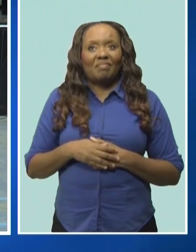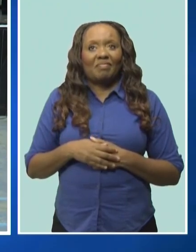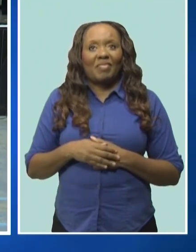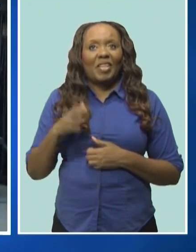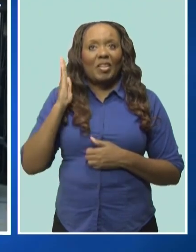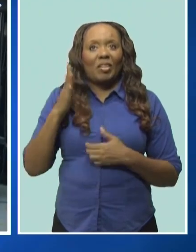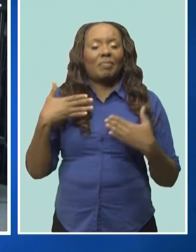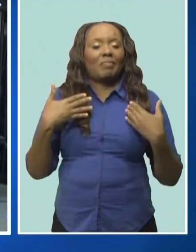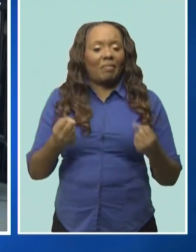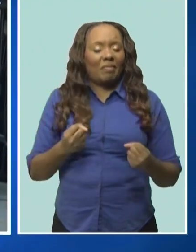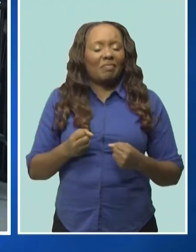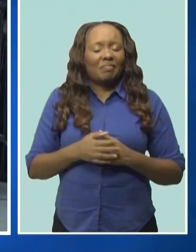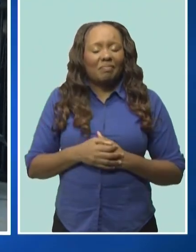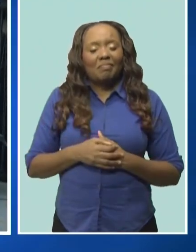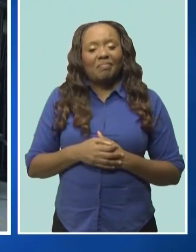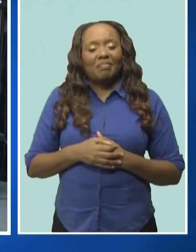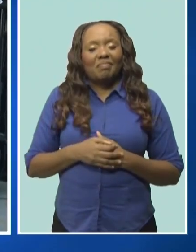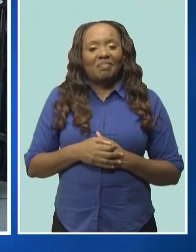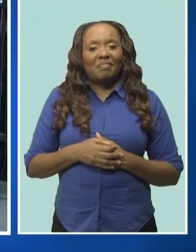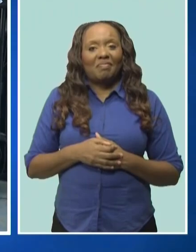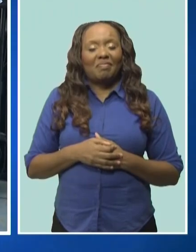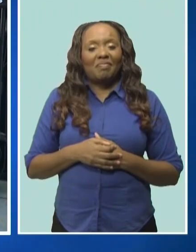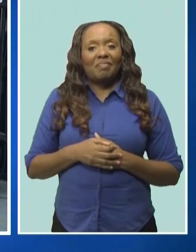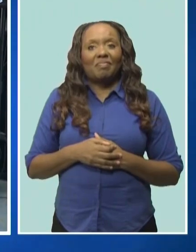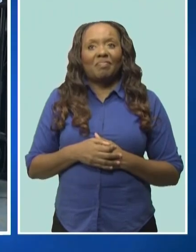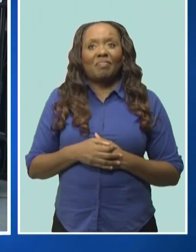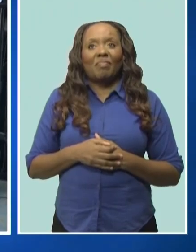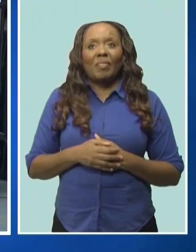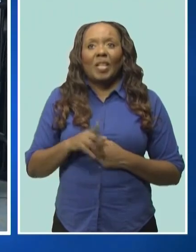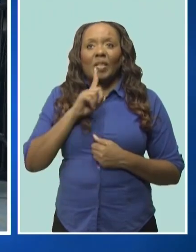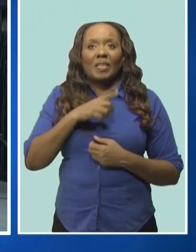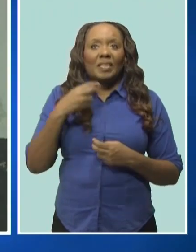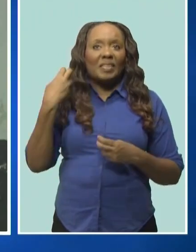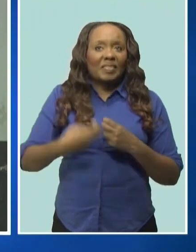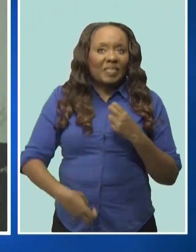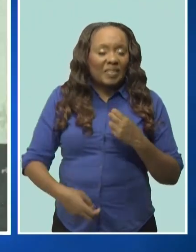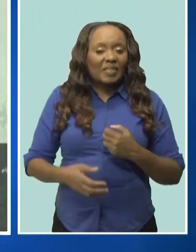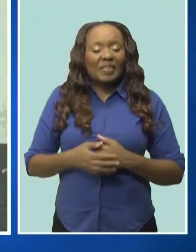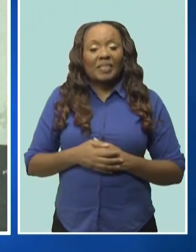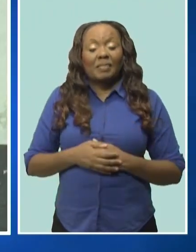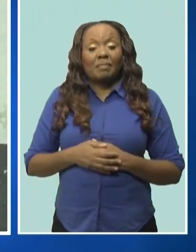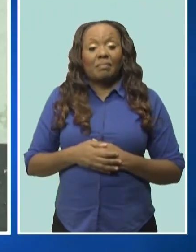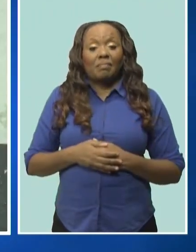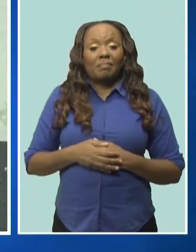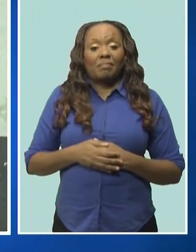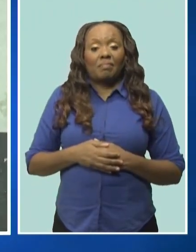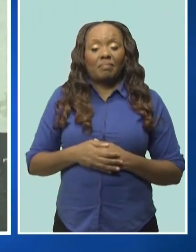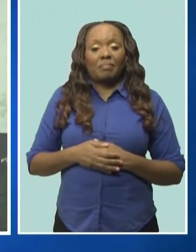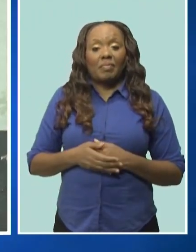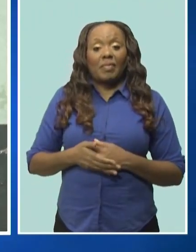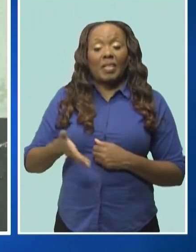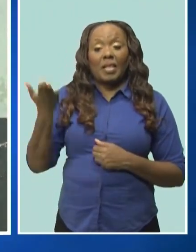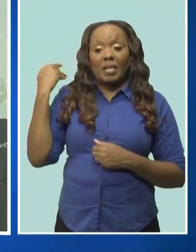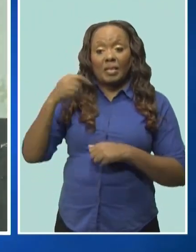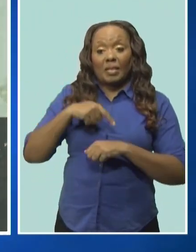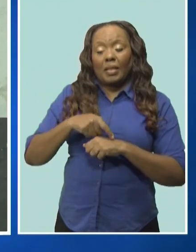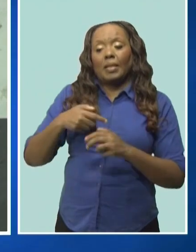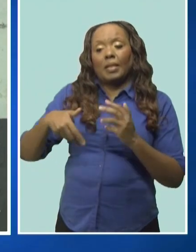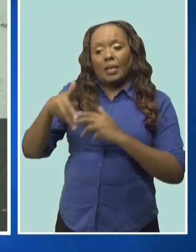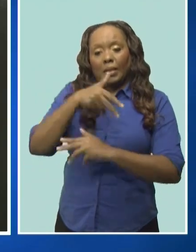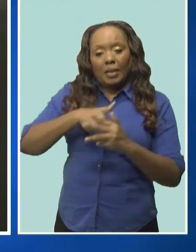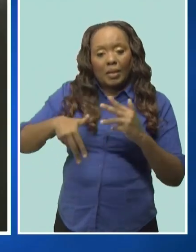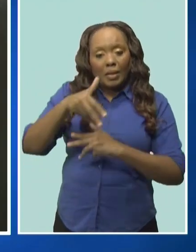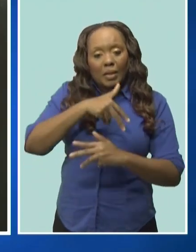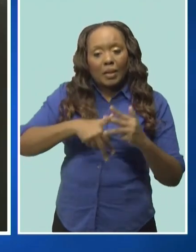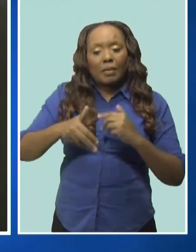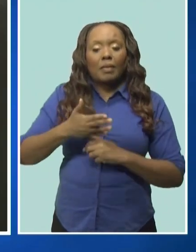healthy. Ms. Holford says it has been difficult as they last interacted with their teammate during